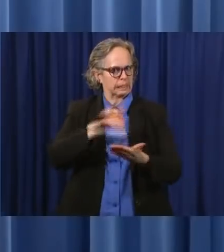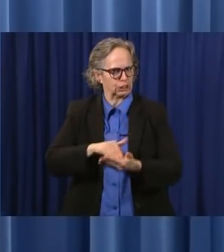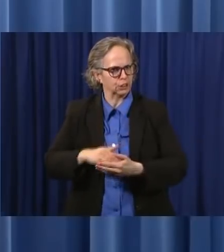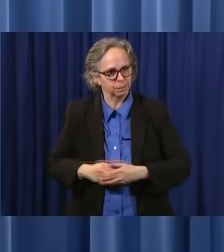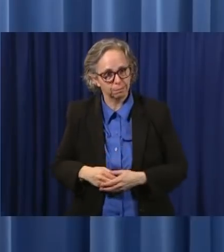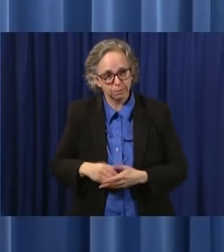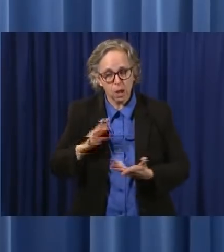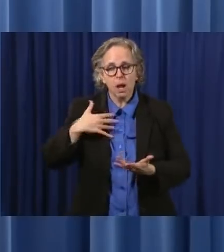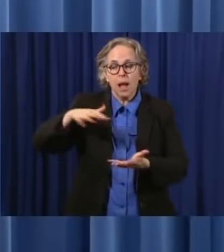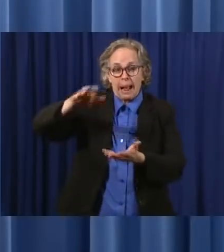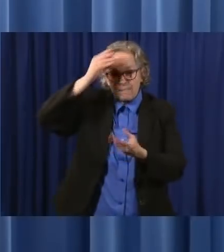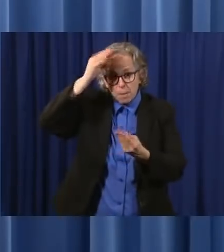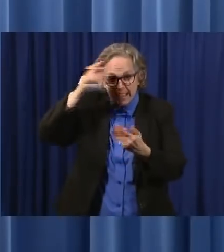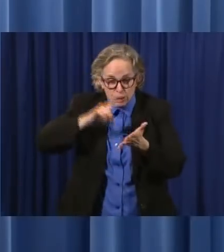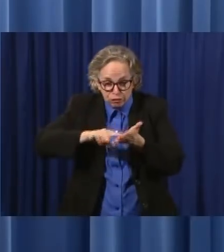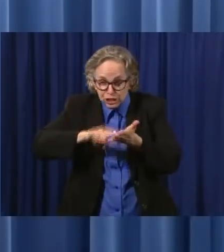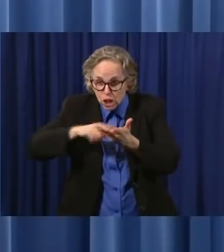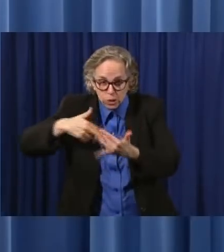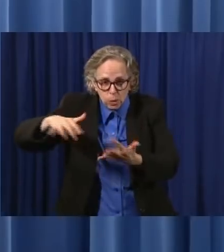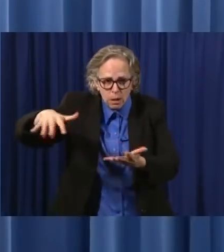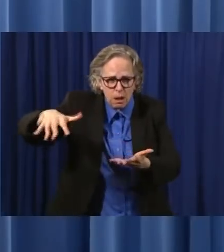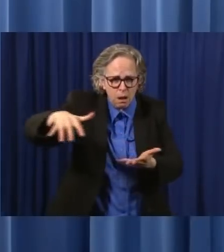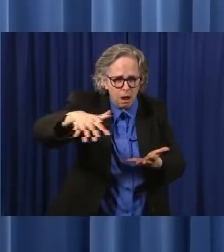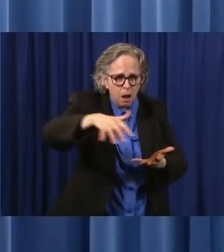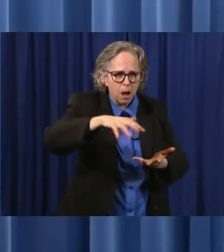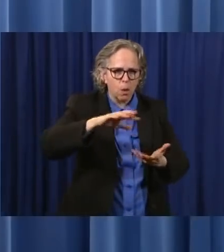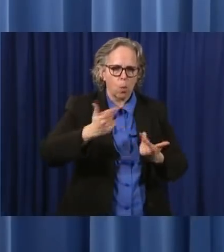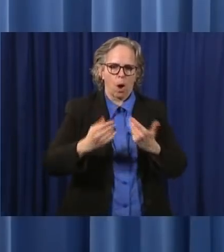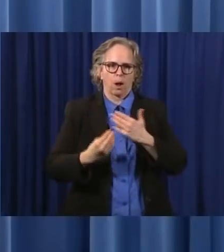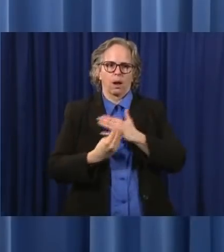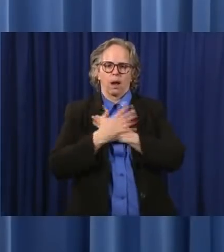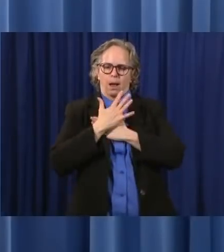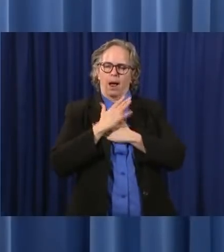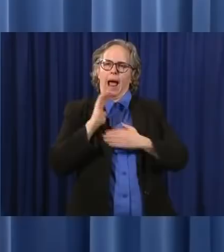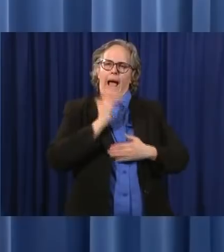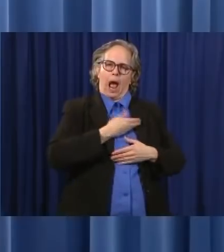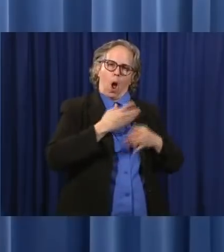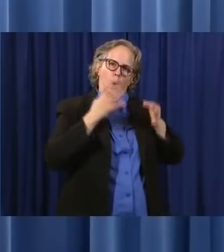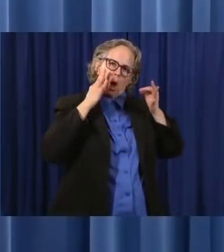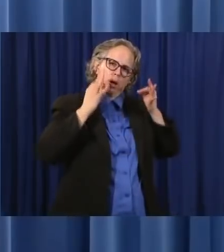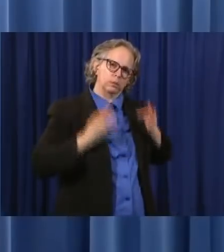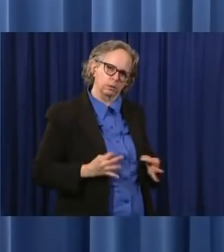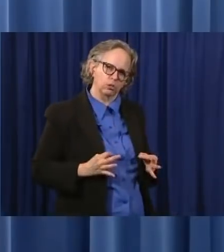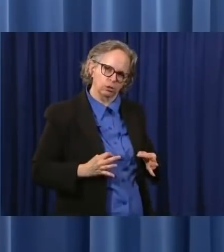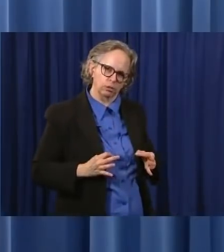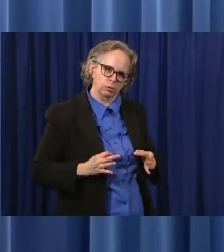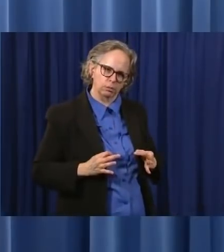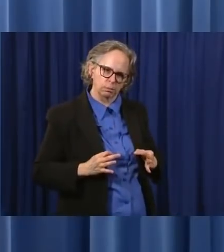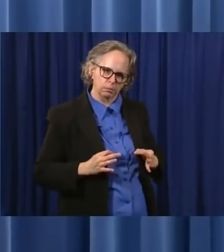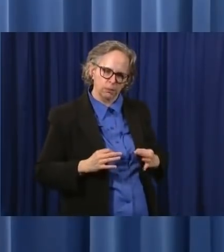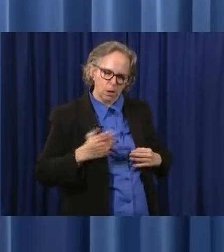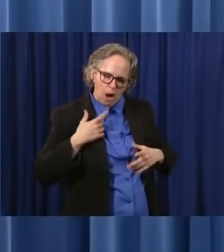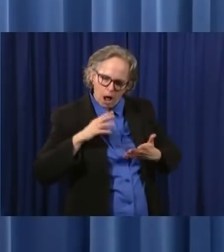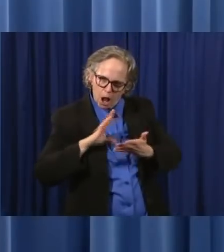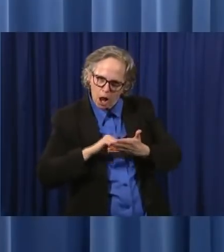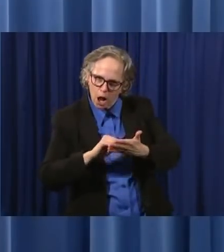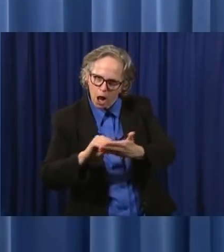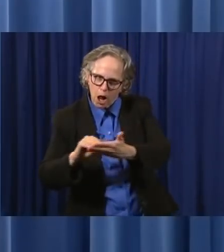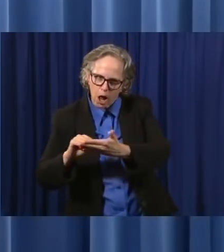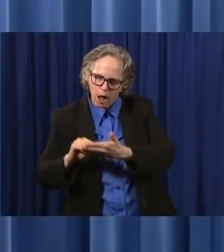will continue to inform our decisions, and there will be things that we learn as we move